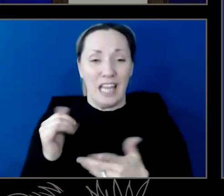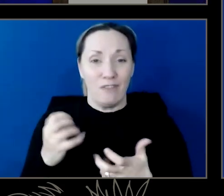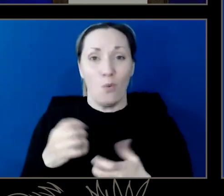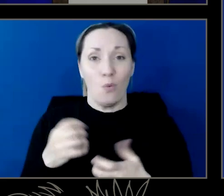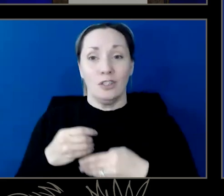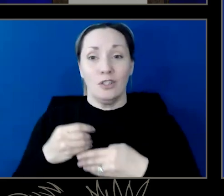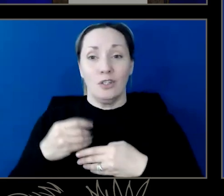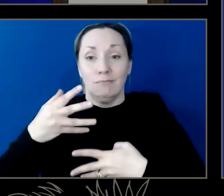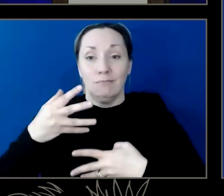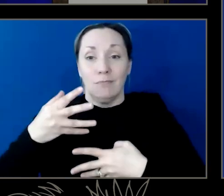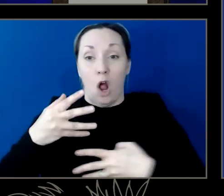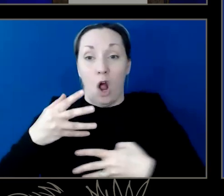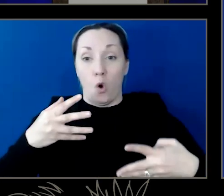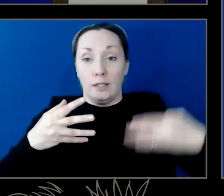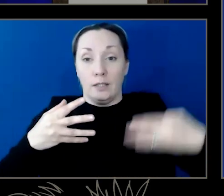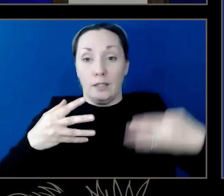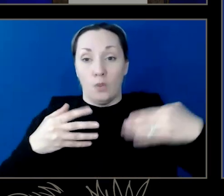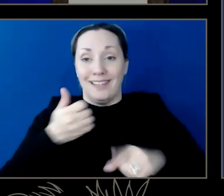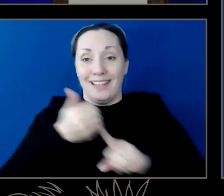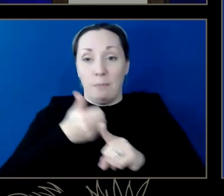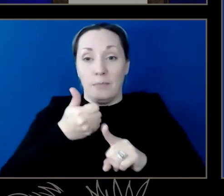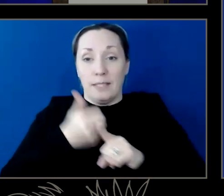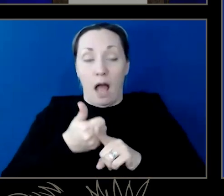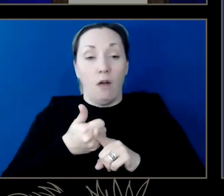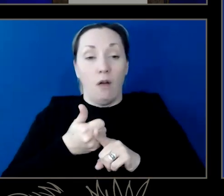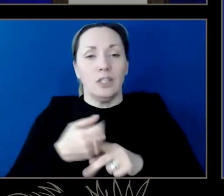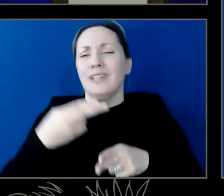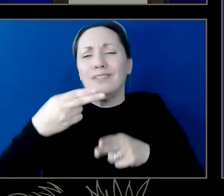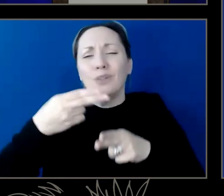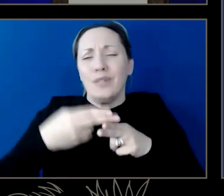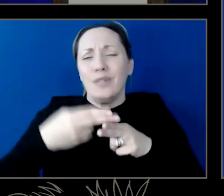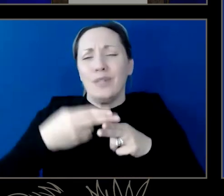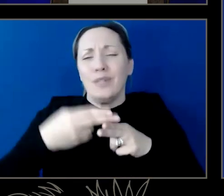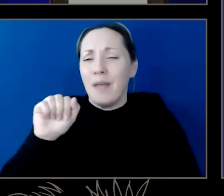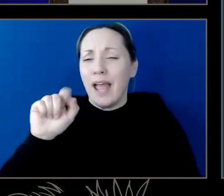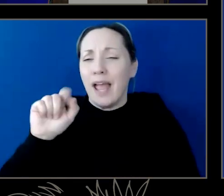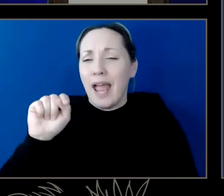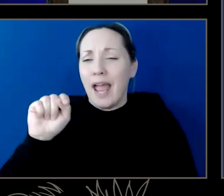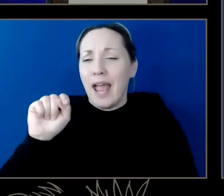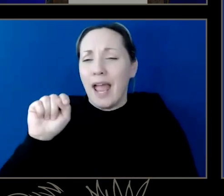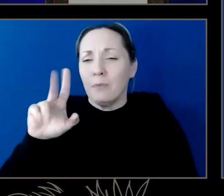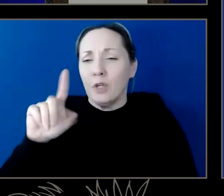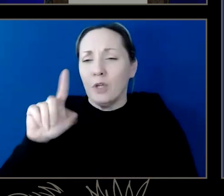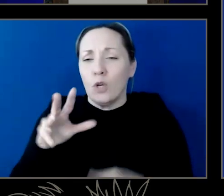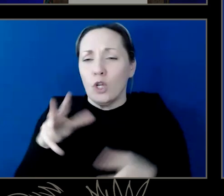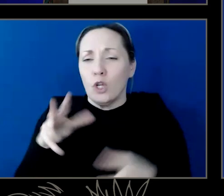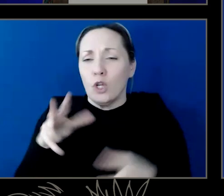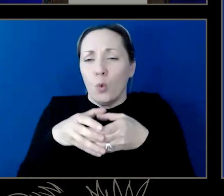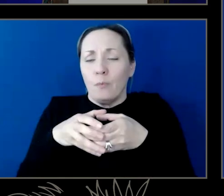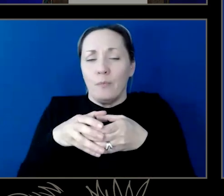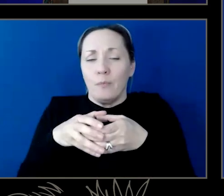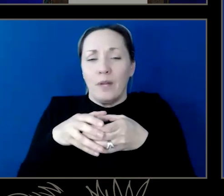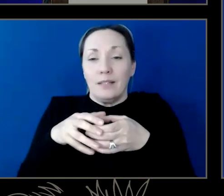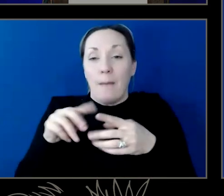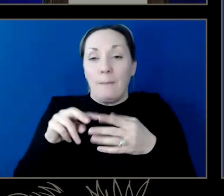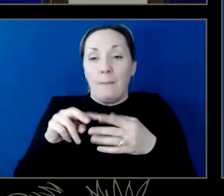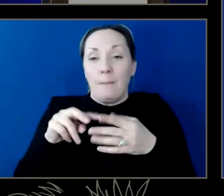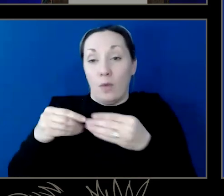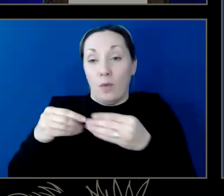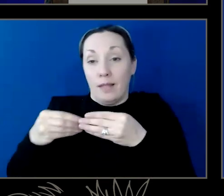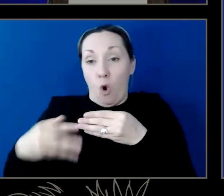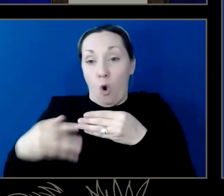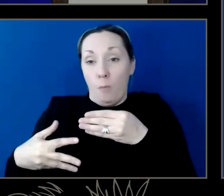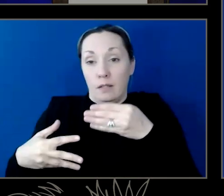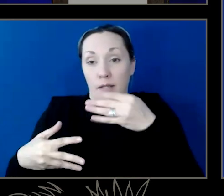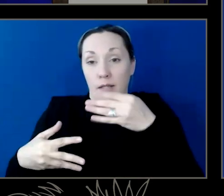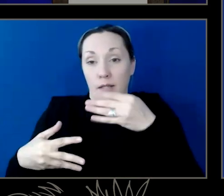to automatically close by themselves, you just need to give them a name attribute. Once you've grouped them in the name, it means once one accordion is toggled, the other one closes